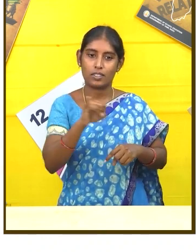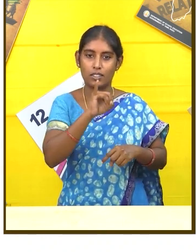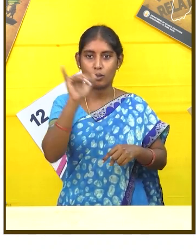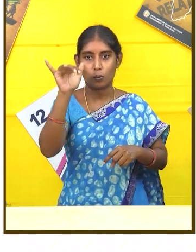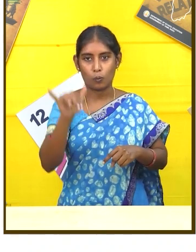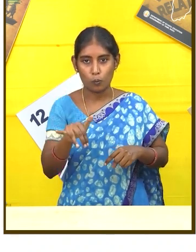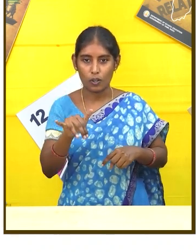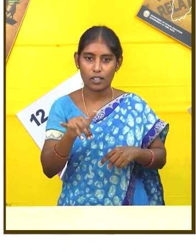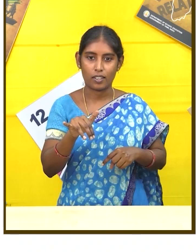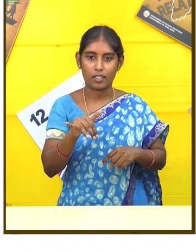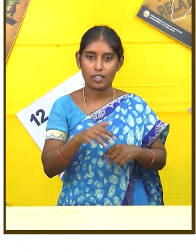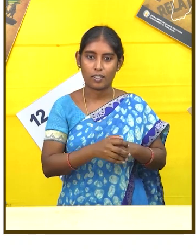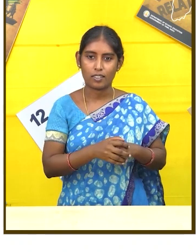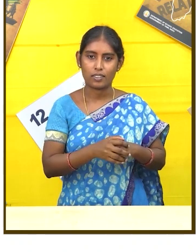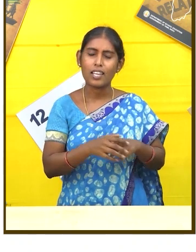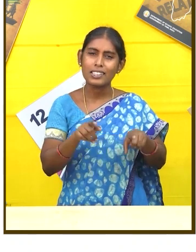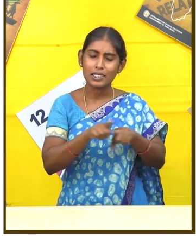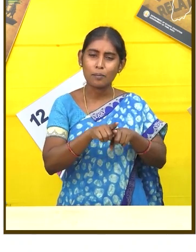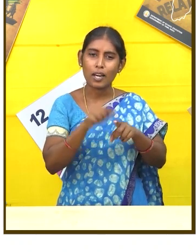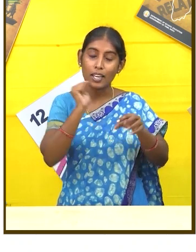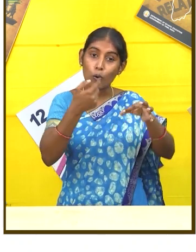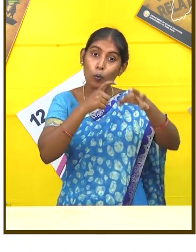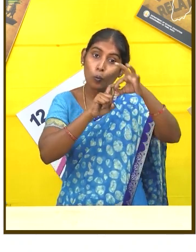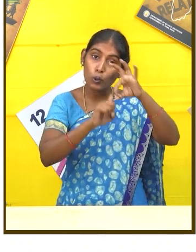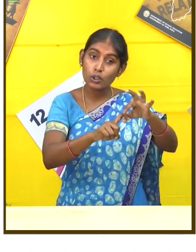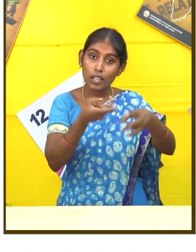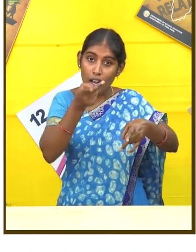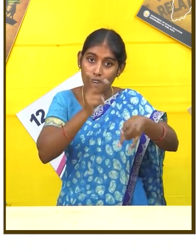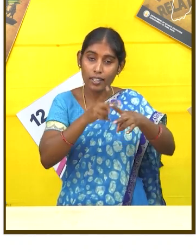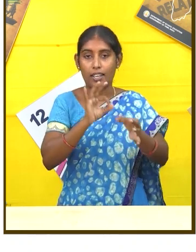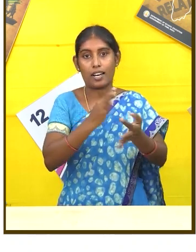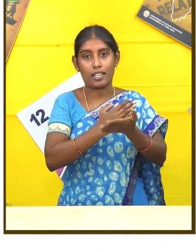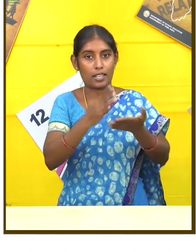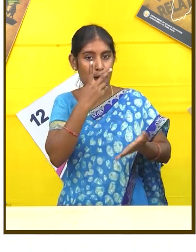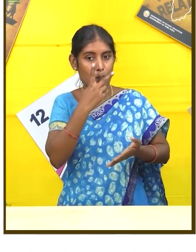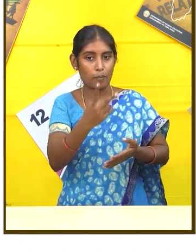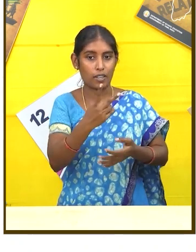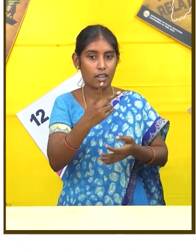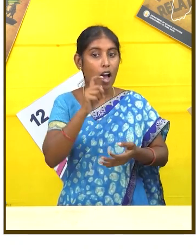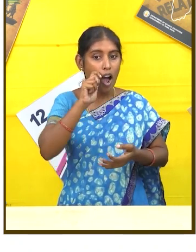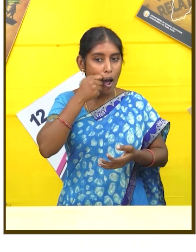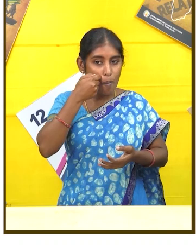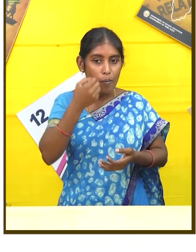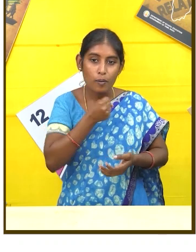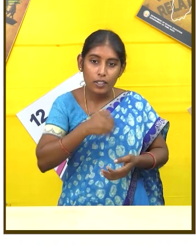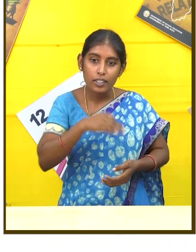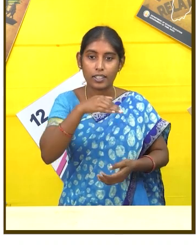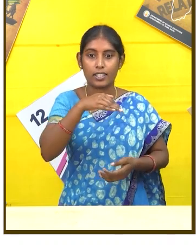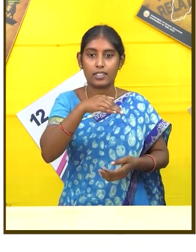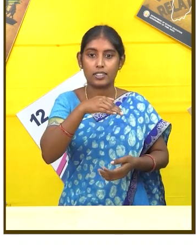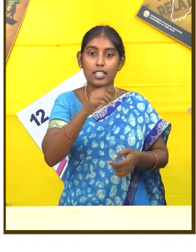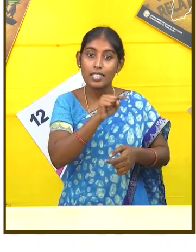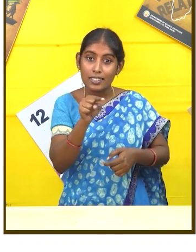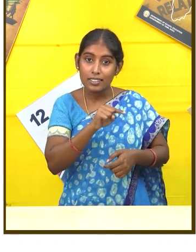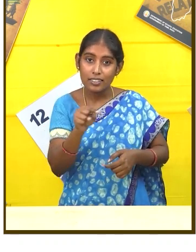6y. So in this expression, in the place of x equal to substitute 6y, then the entire equation become in terms of